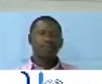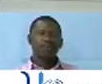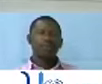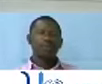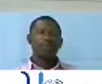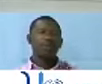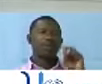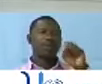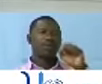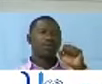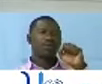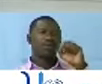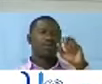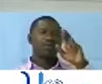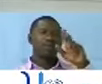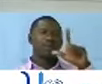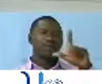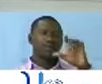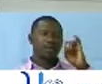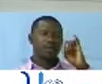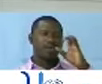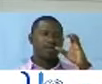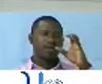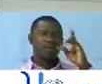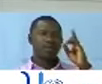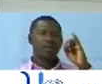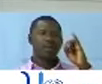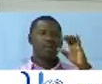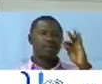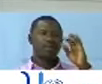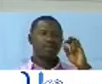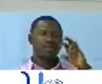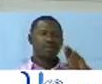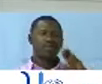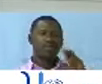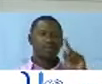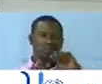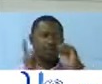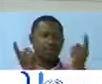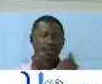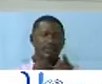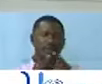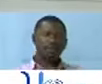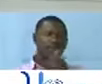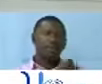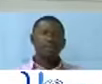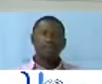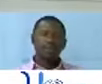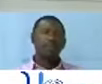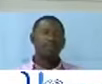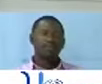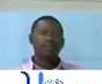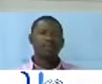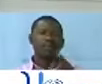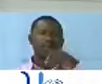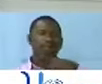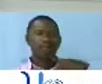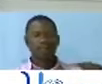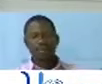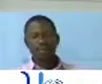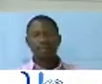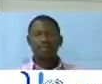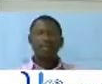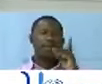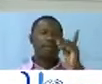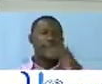general. And director of public prosecution. Ki nga xamné ni nak moy director of public prosecution DPP bi. I think I've provided the report to